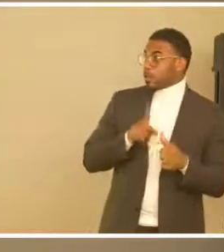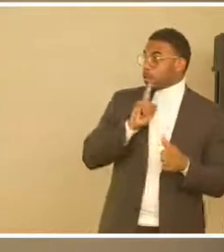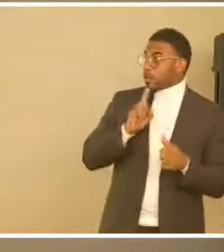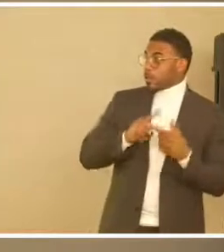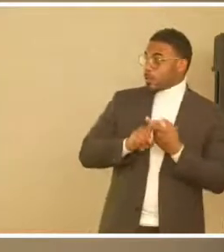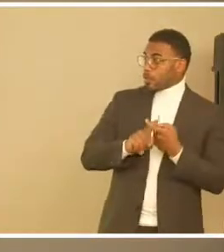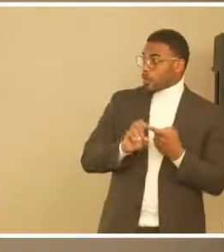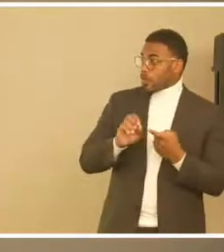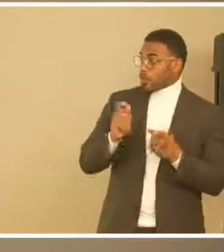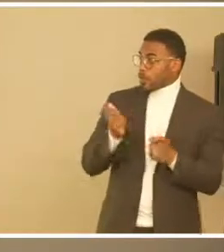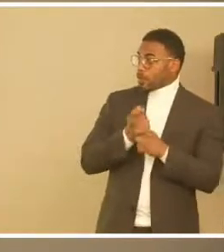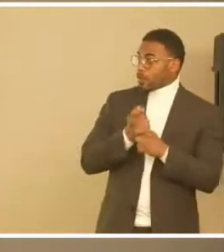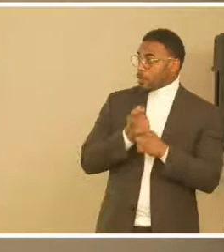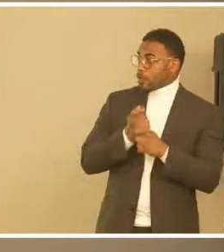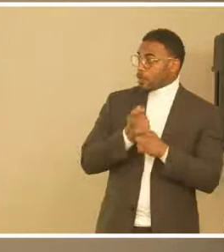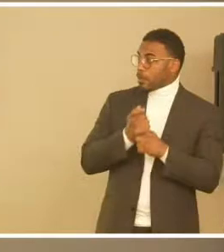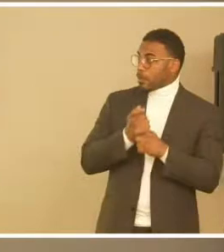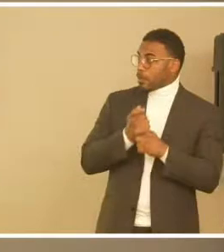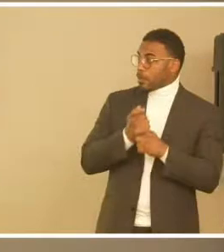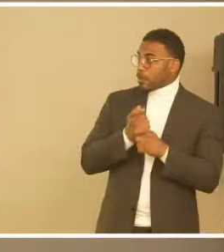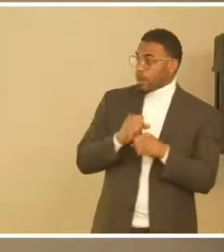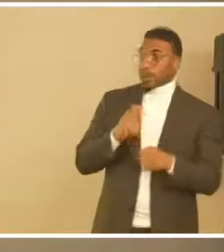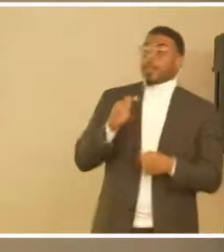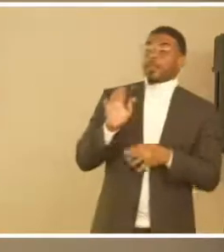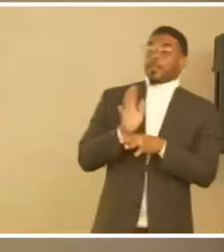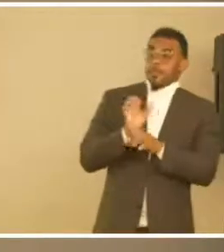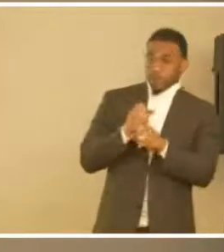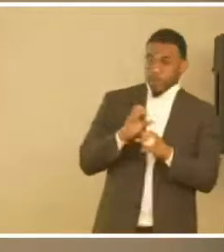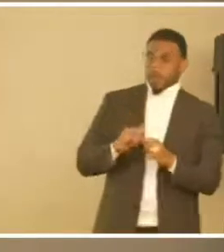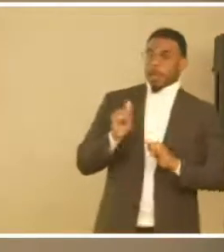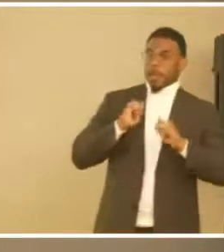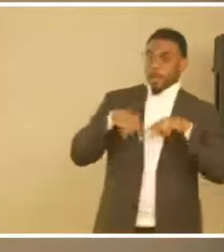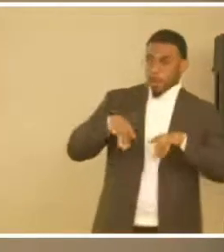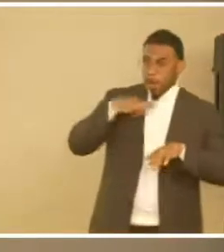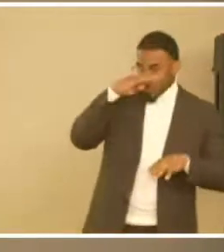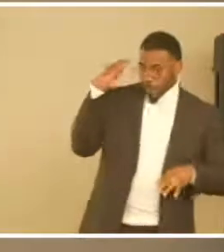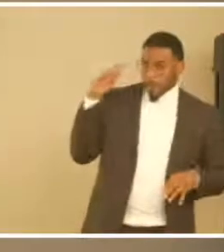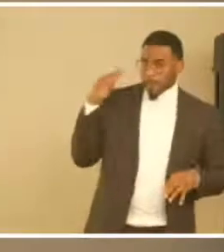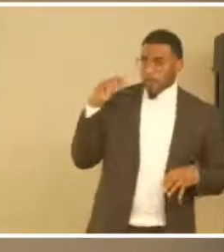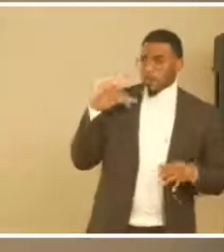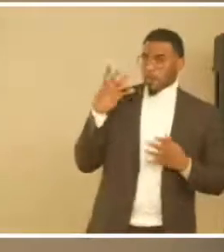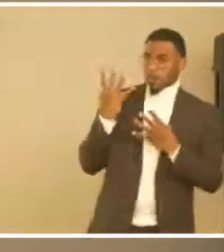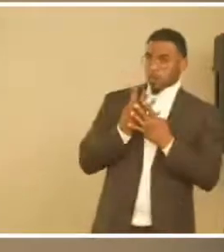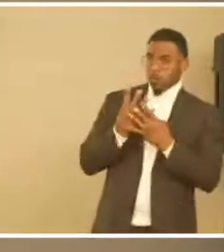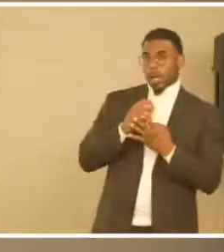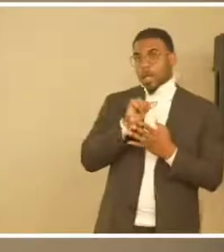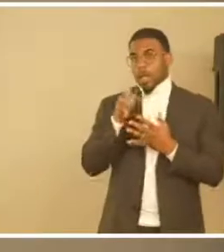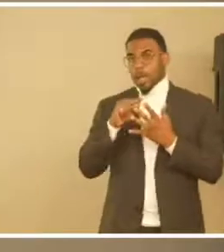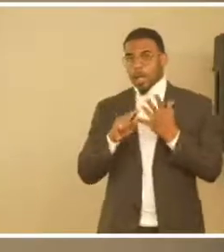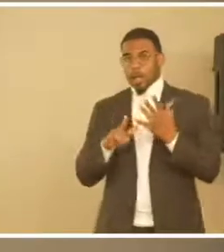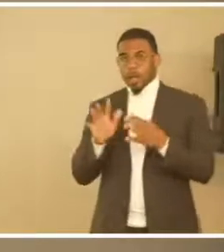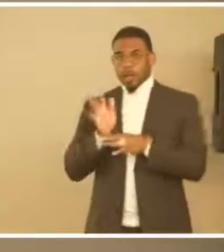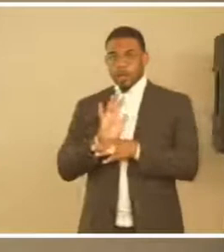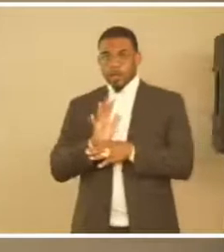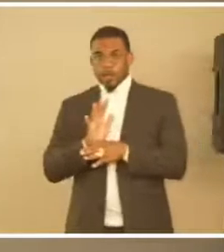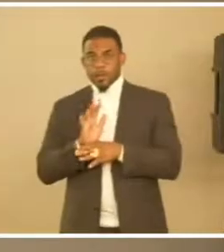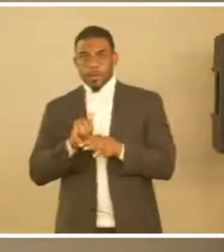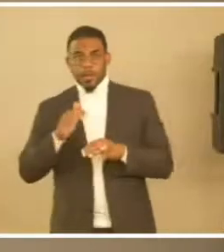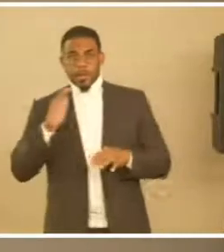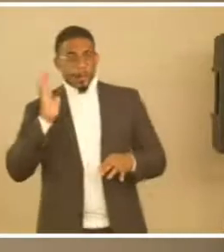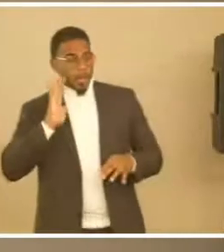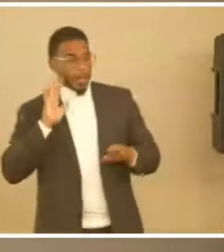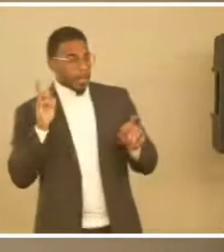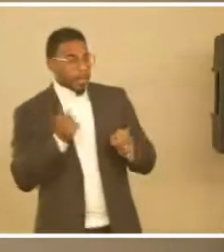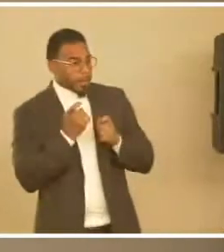is a friend of the festival and a filmmaker, the filmmaker of Acting While Black. We've screened other of her films in